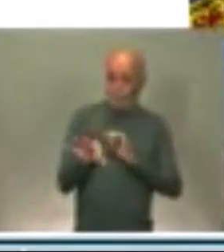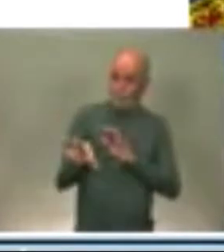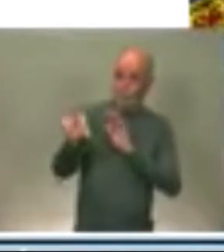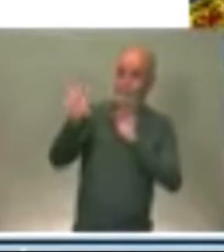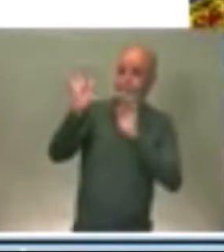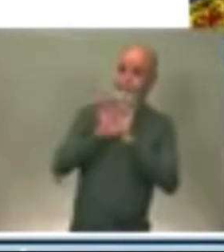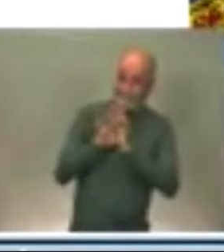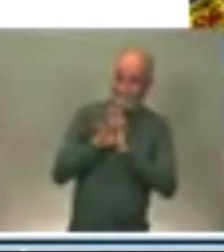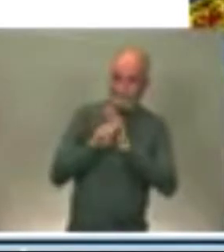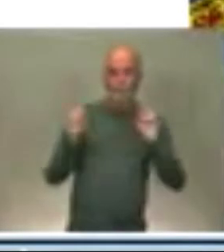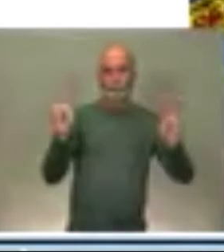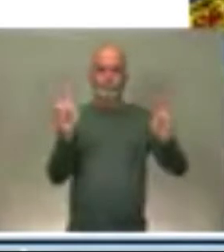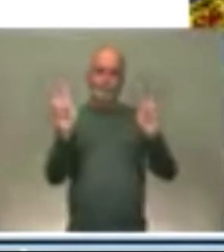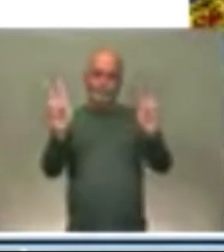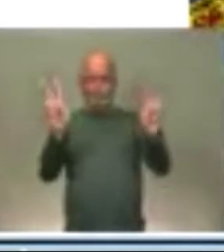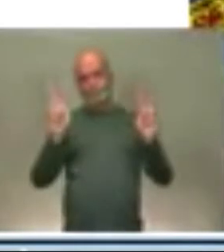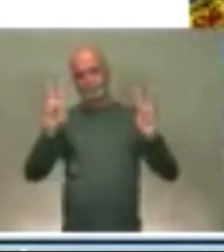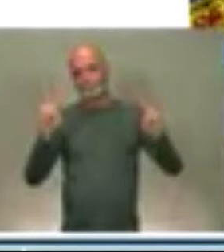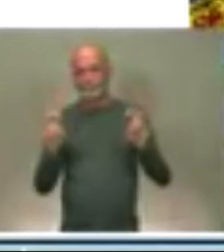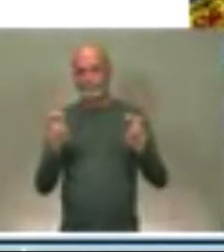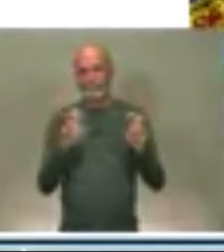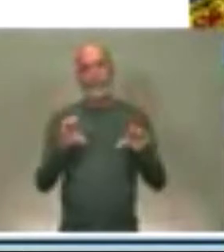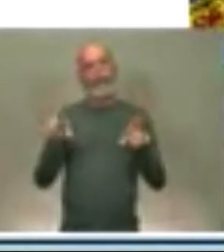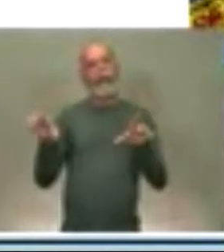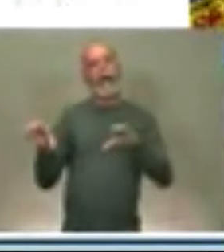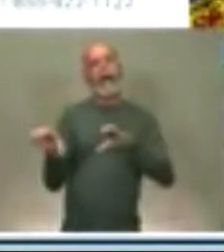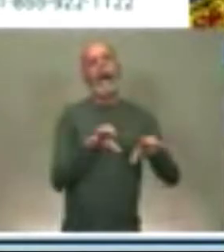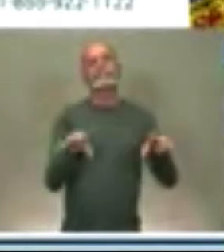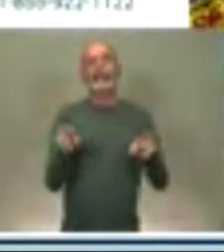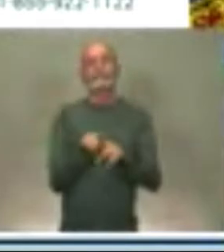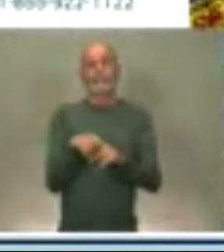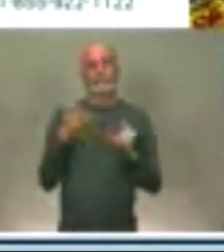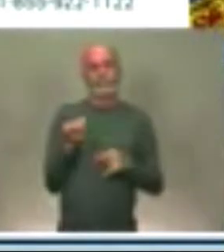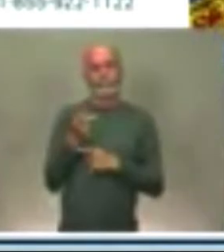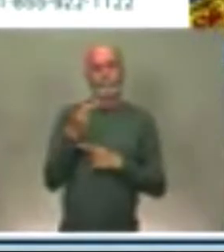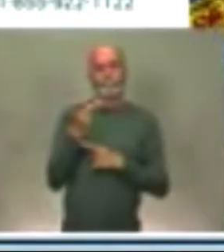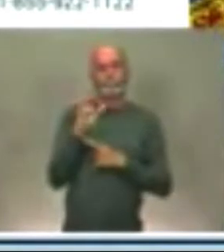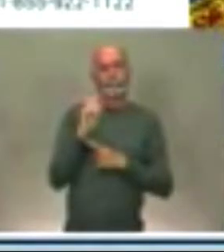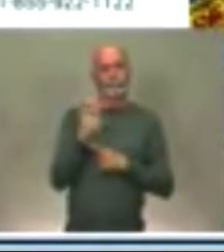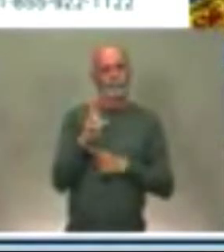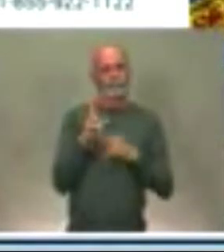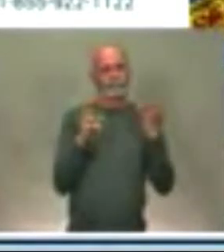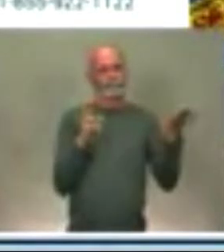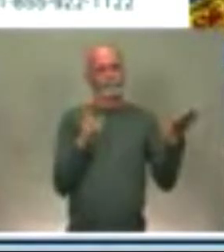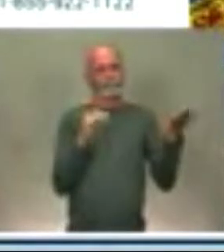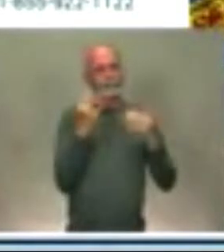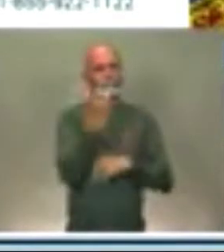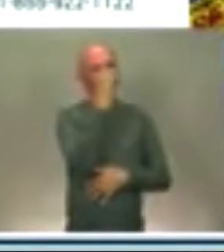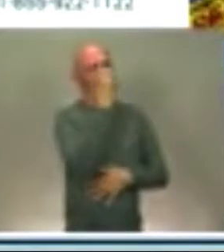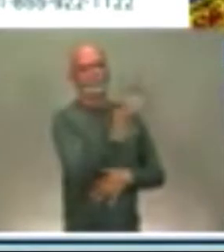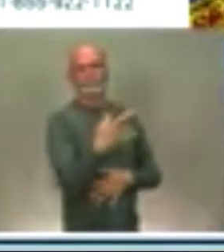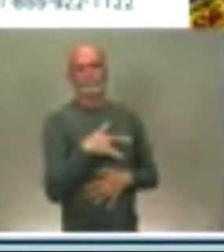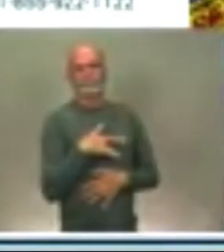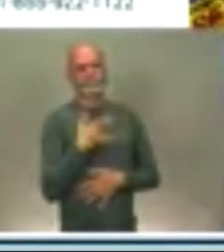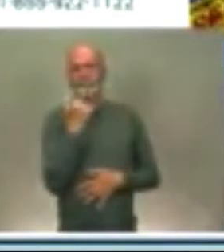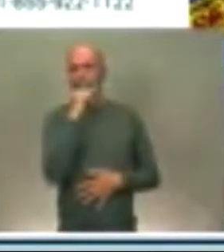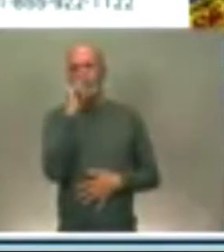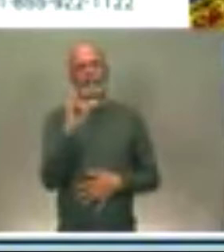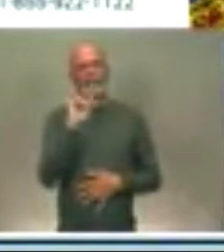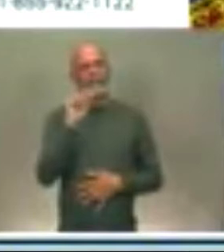in a sense. I'm just wondering if you could sort of walk us through how this came about today, that you're the one sitting in front of us and that we're having this news